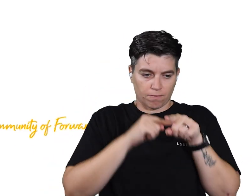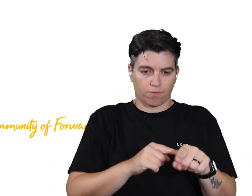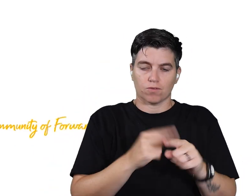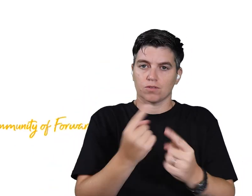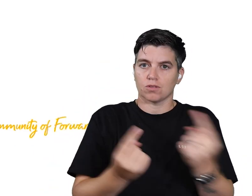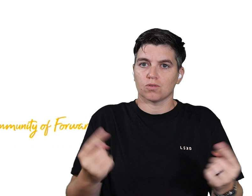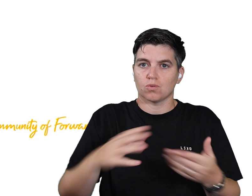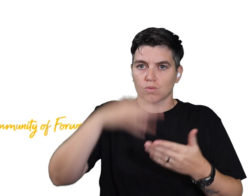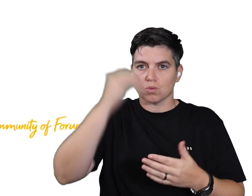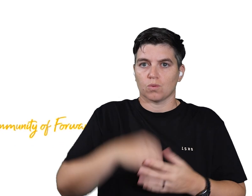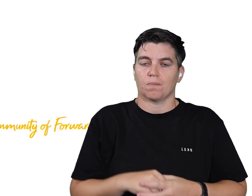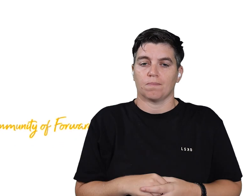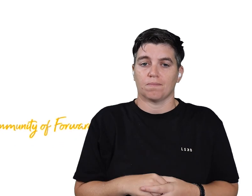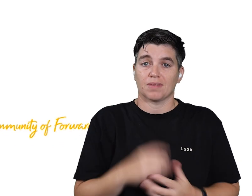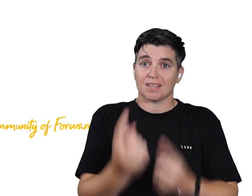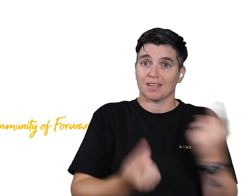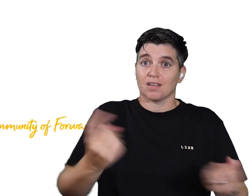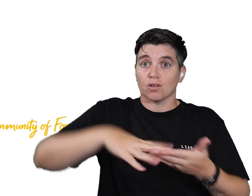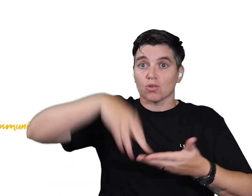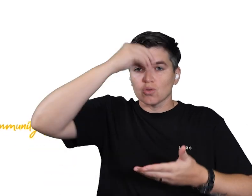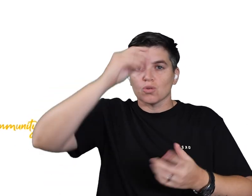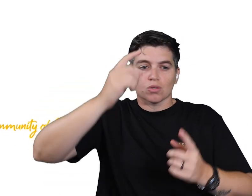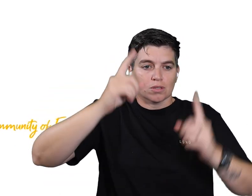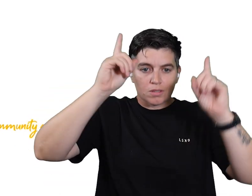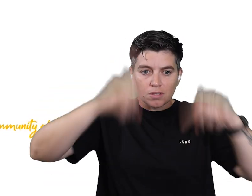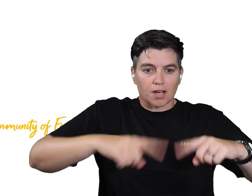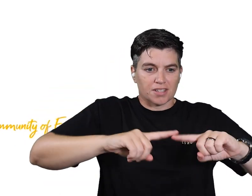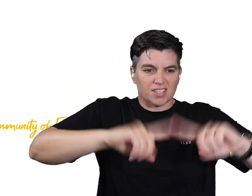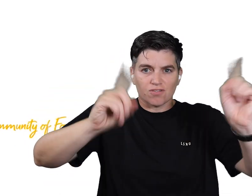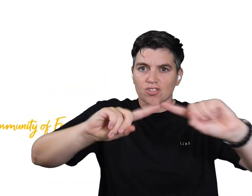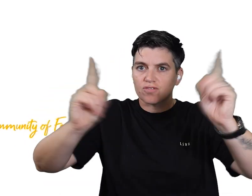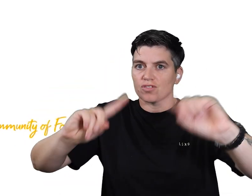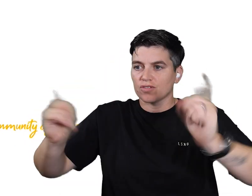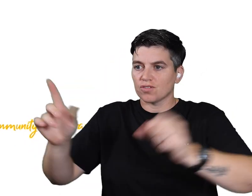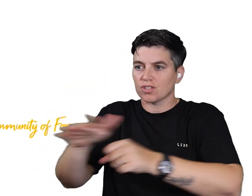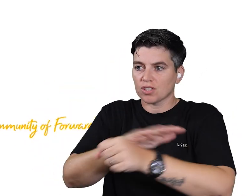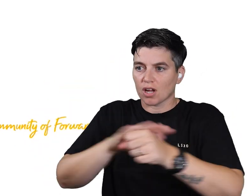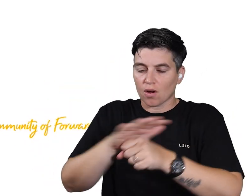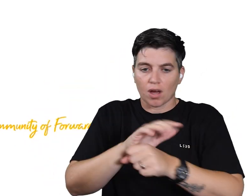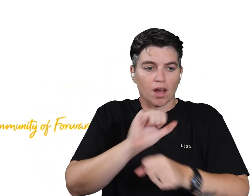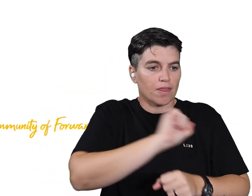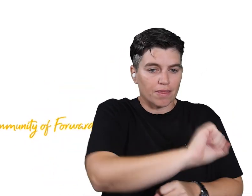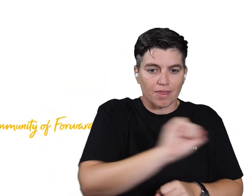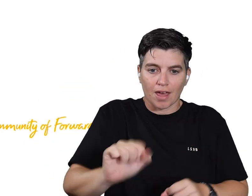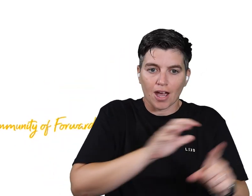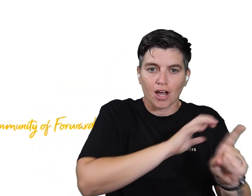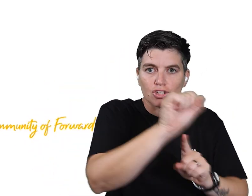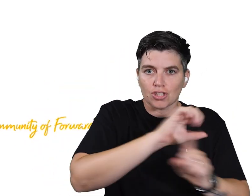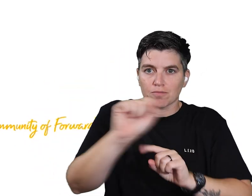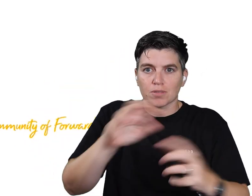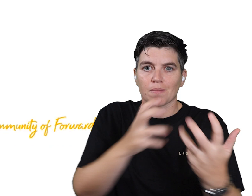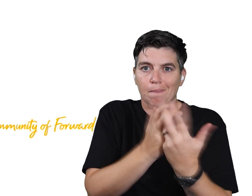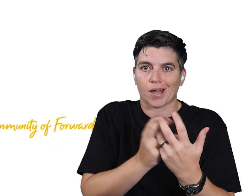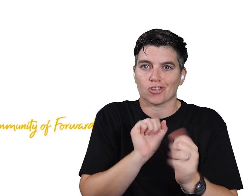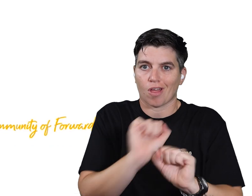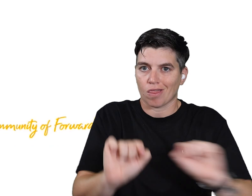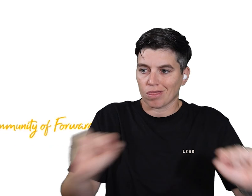teachers. Each student starts from a different stage and their milestones and distance travelled will differ depending on the